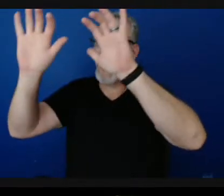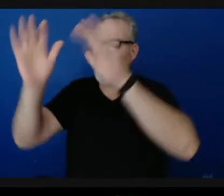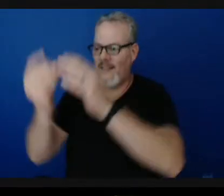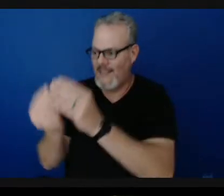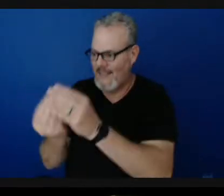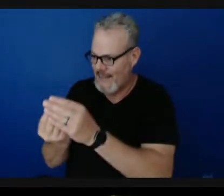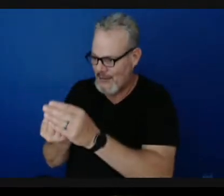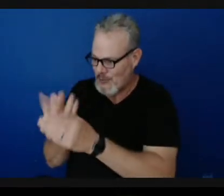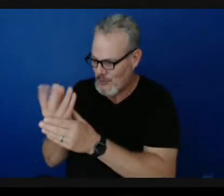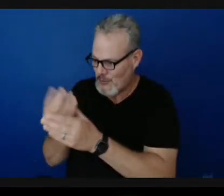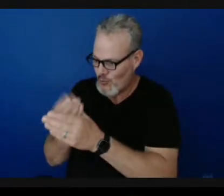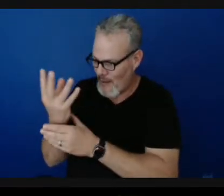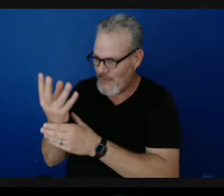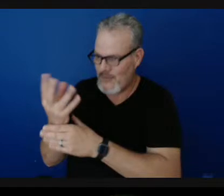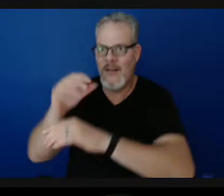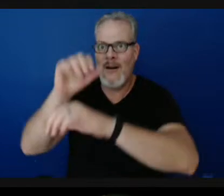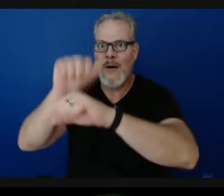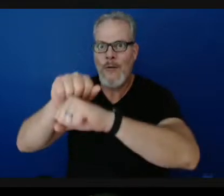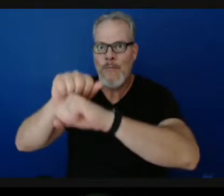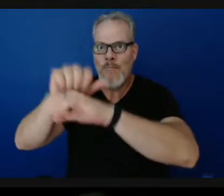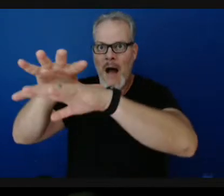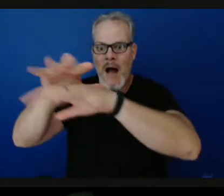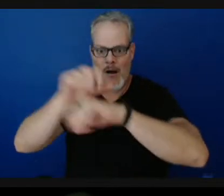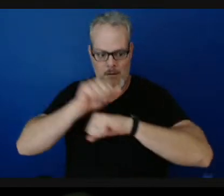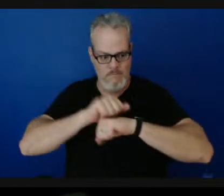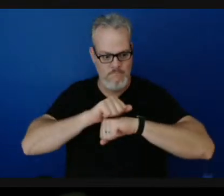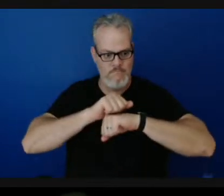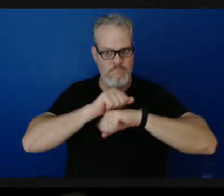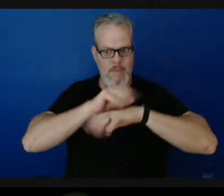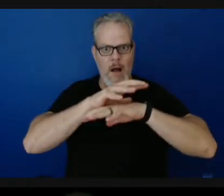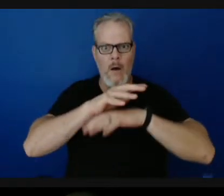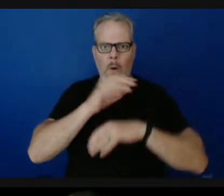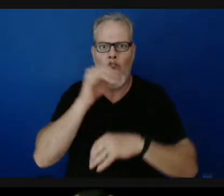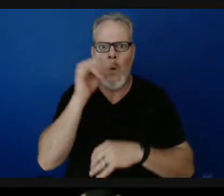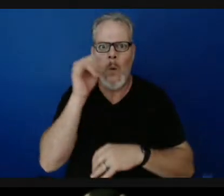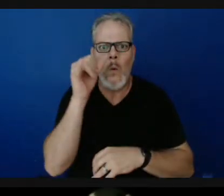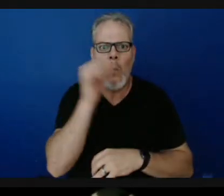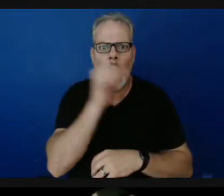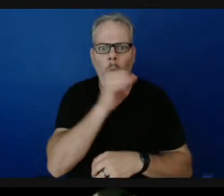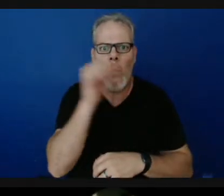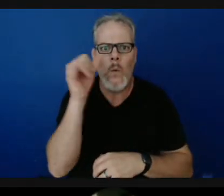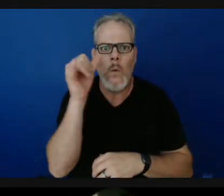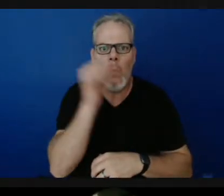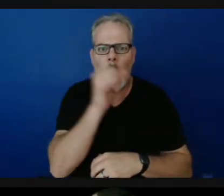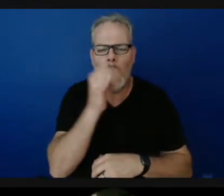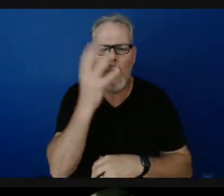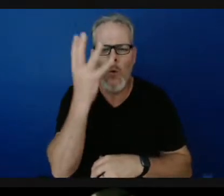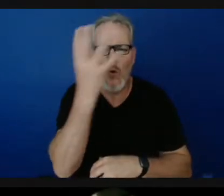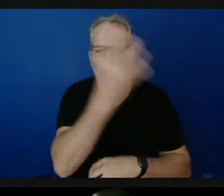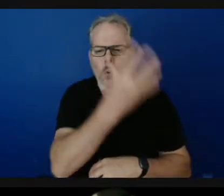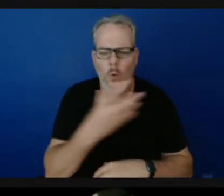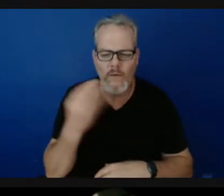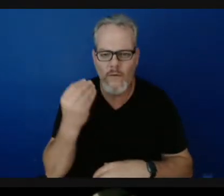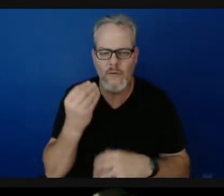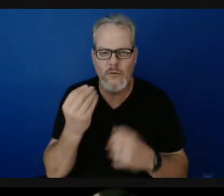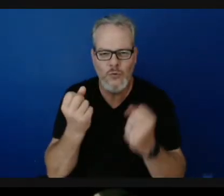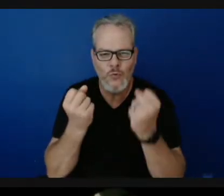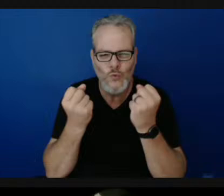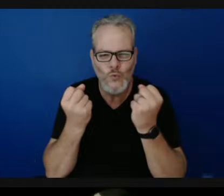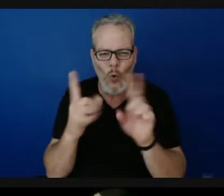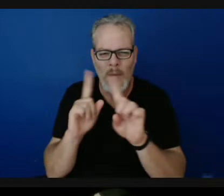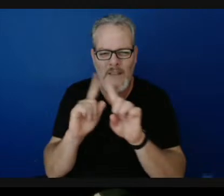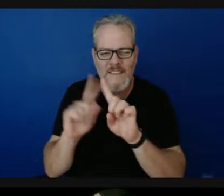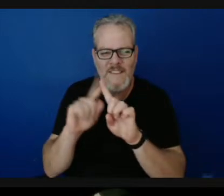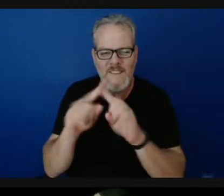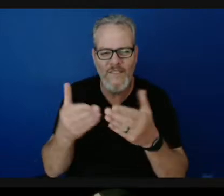almost. Got to get it just right, the timing for something like that. There's so many things going on in that shot.